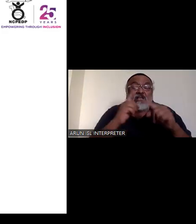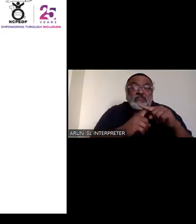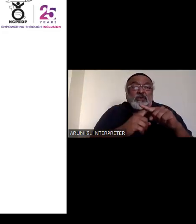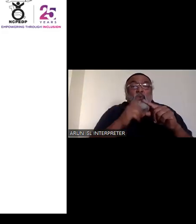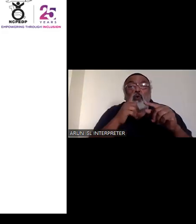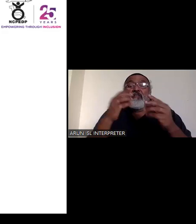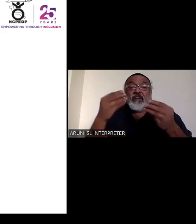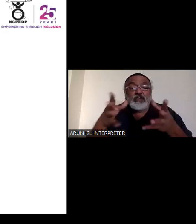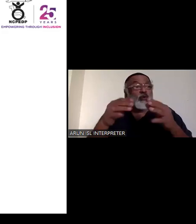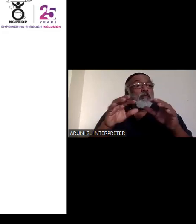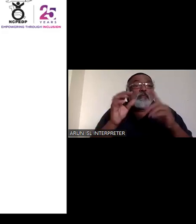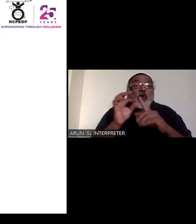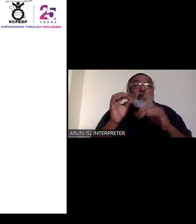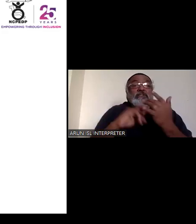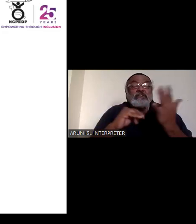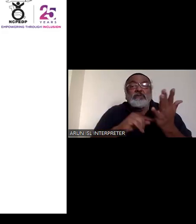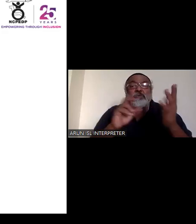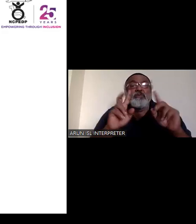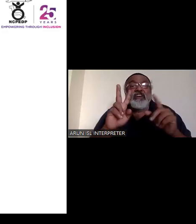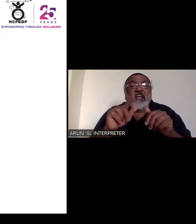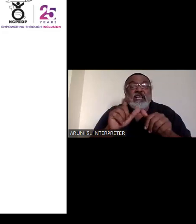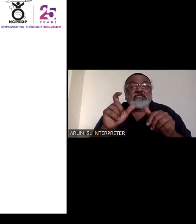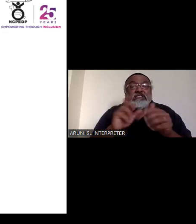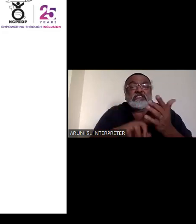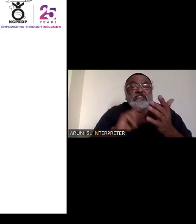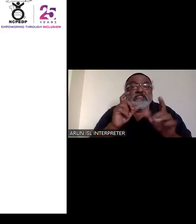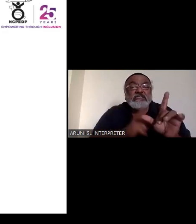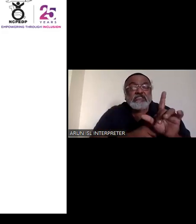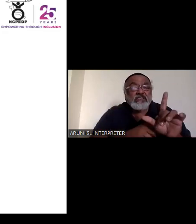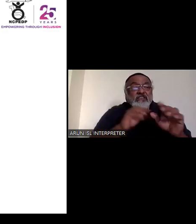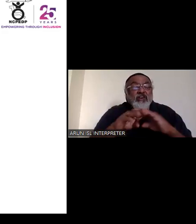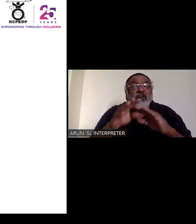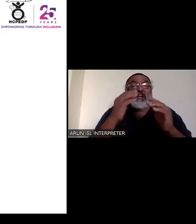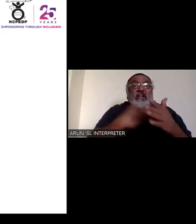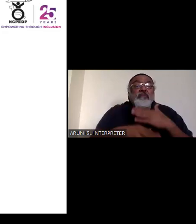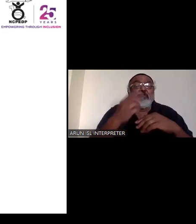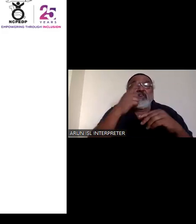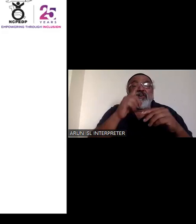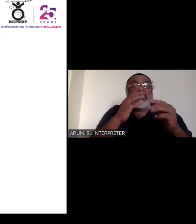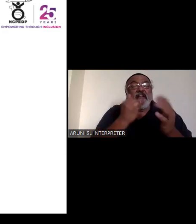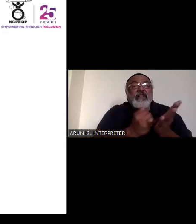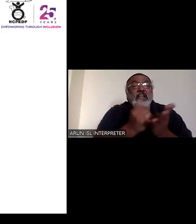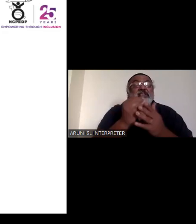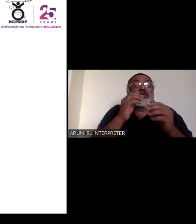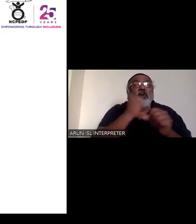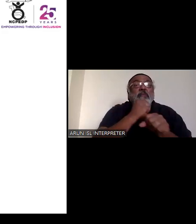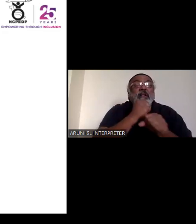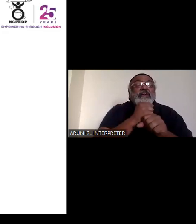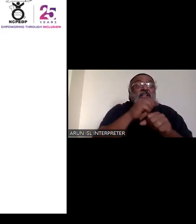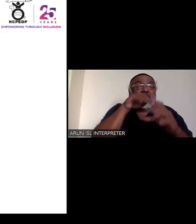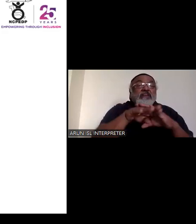the other and different type of disabilities in government